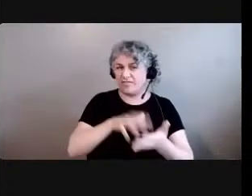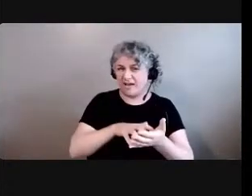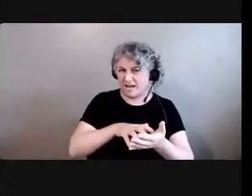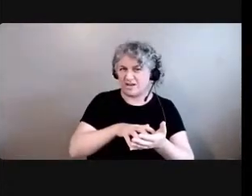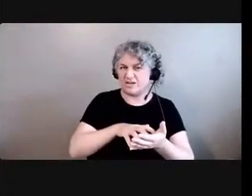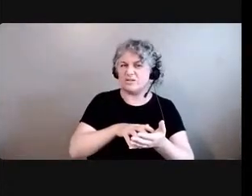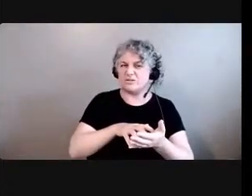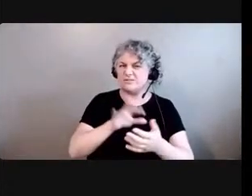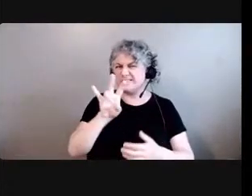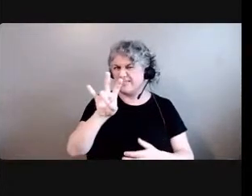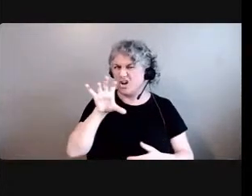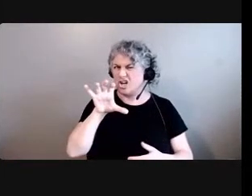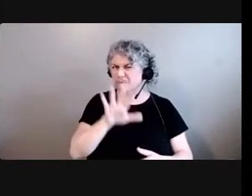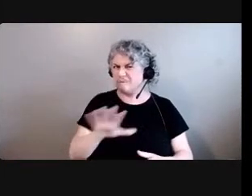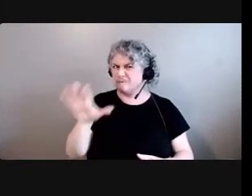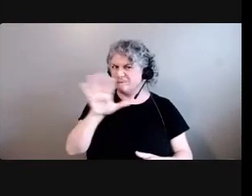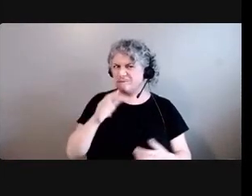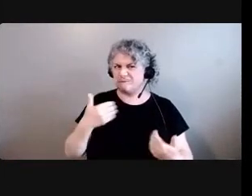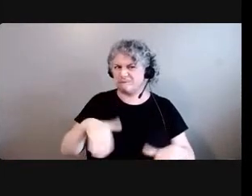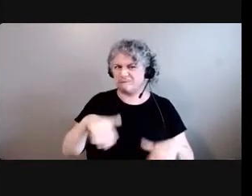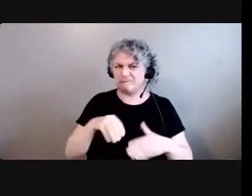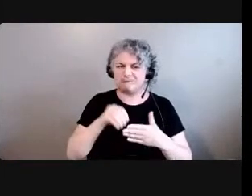almost $5,700.